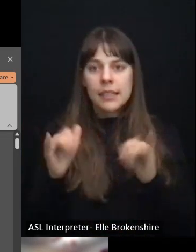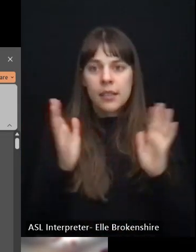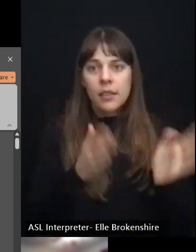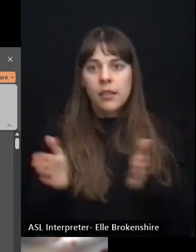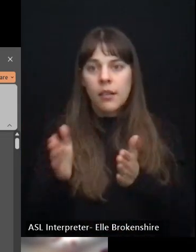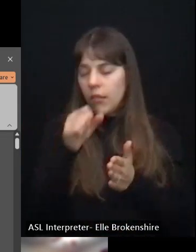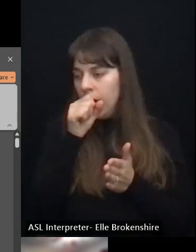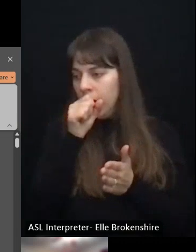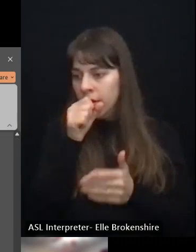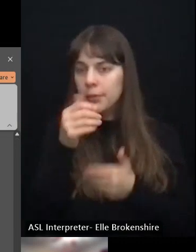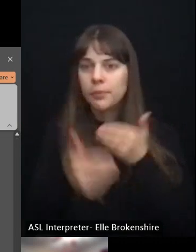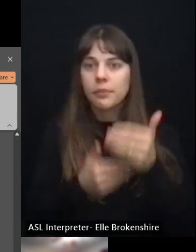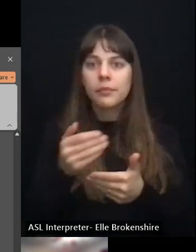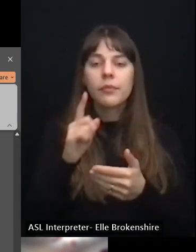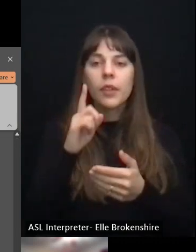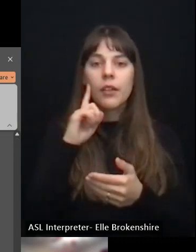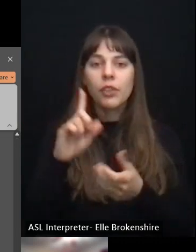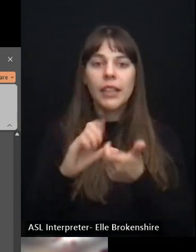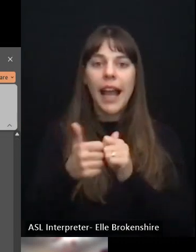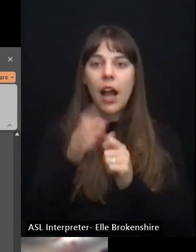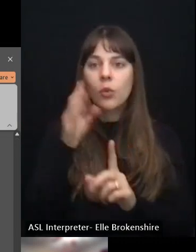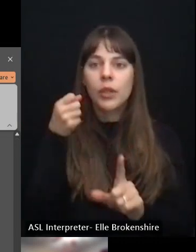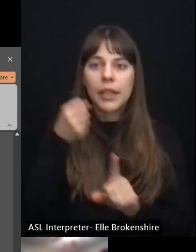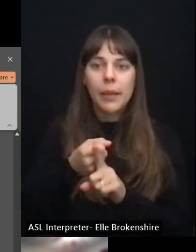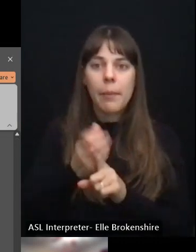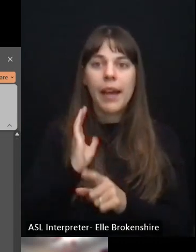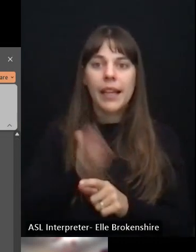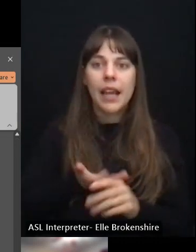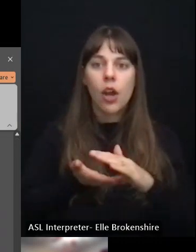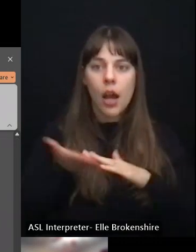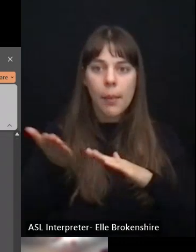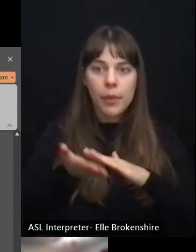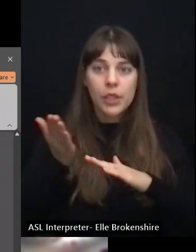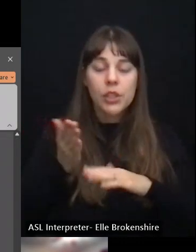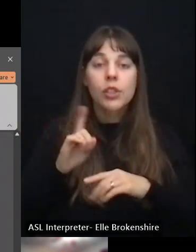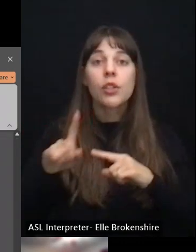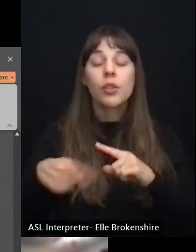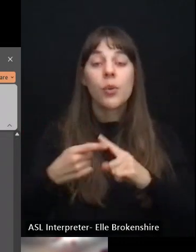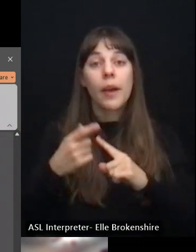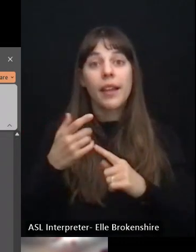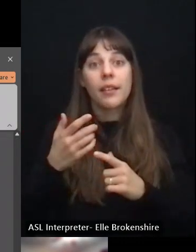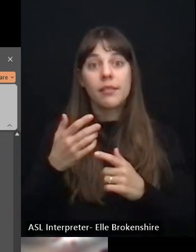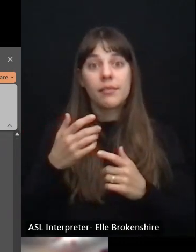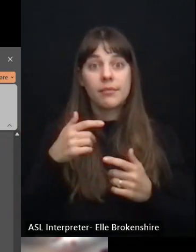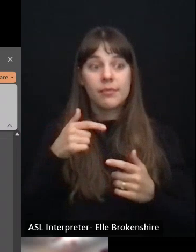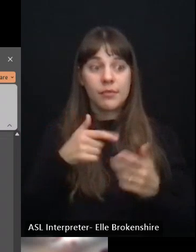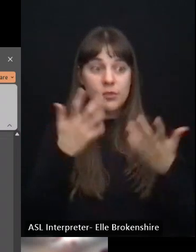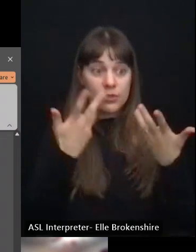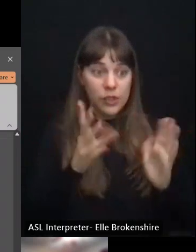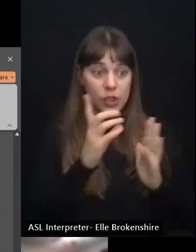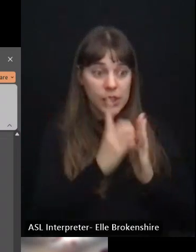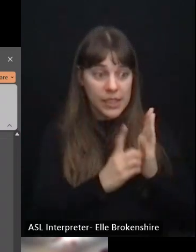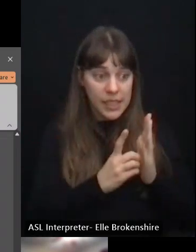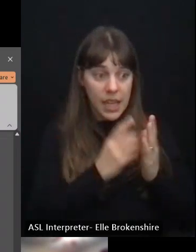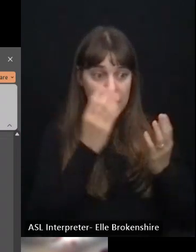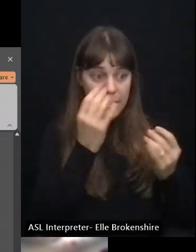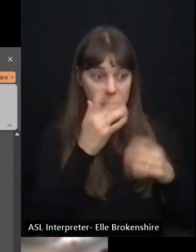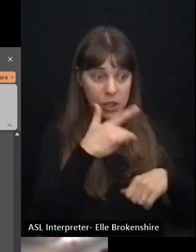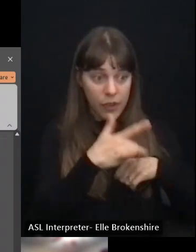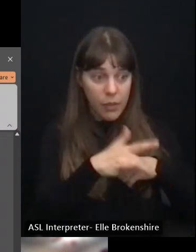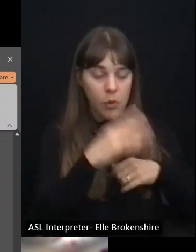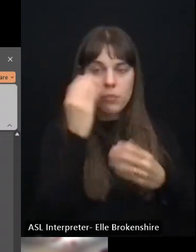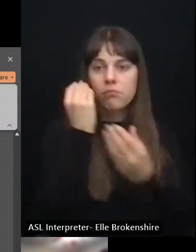process for how that will impact operations. So once that information is available, we will have a public